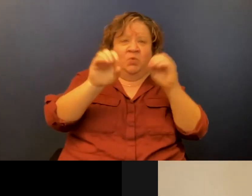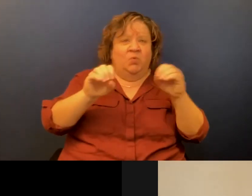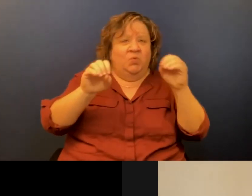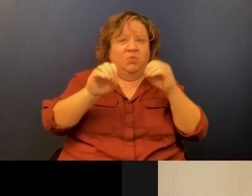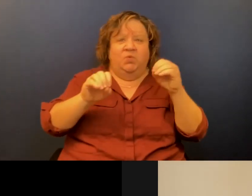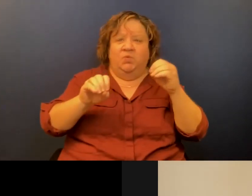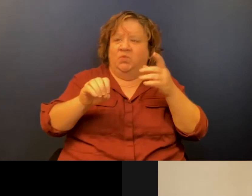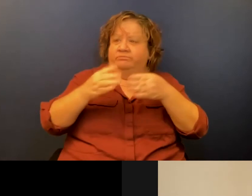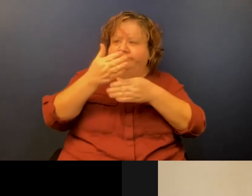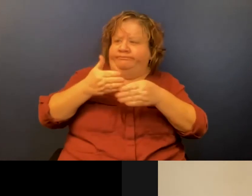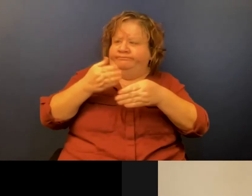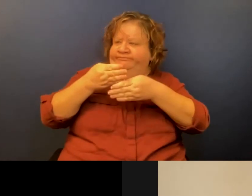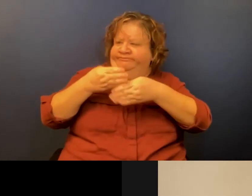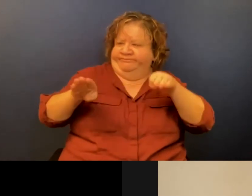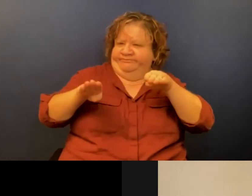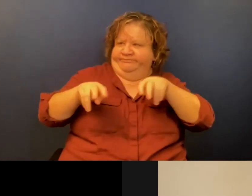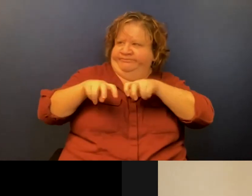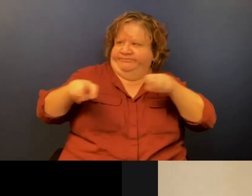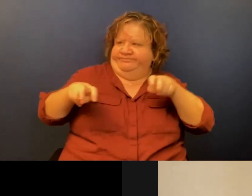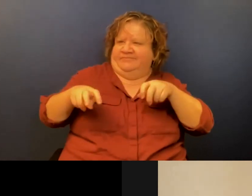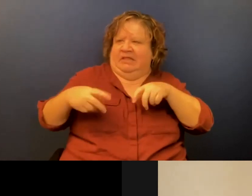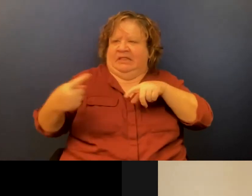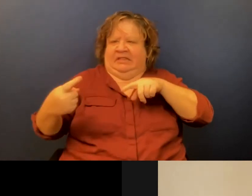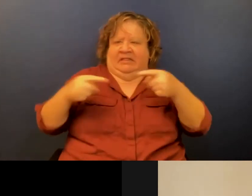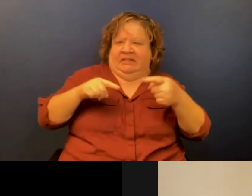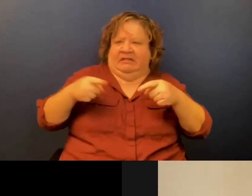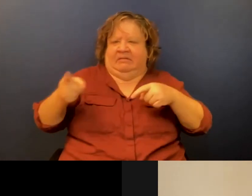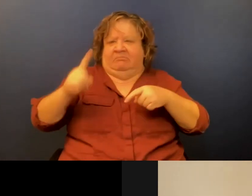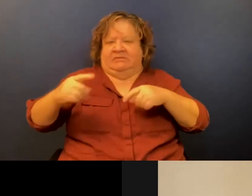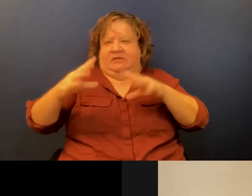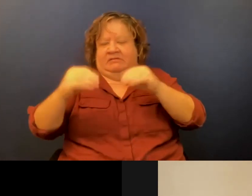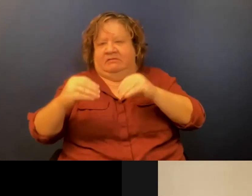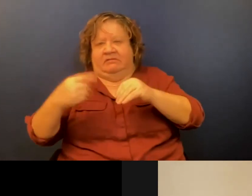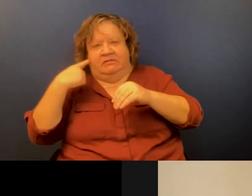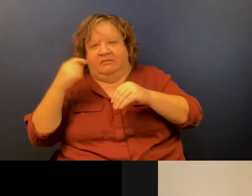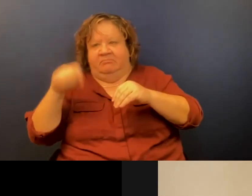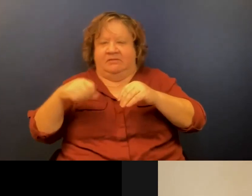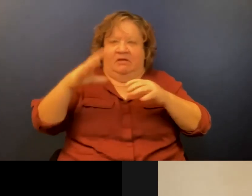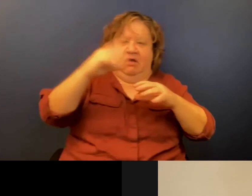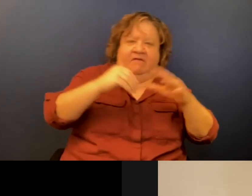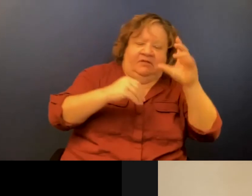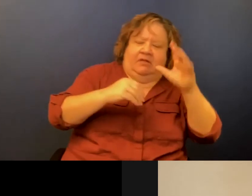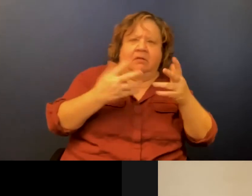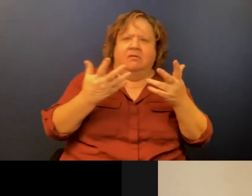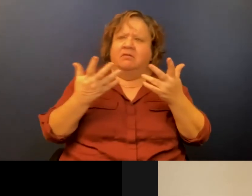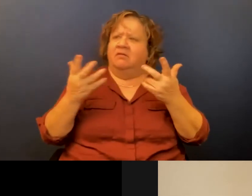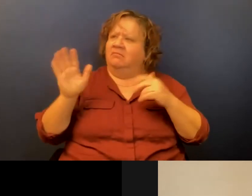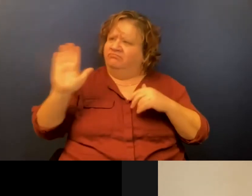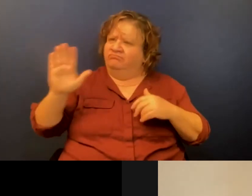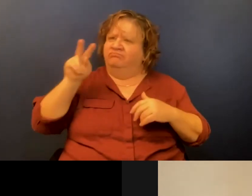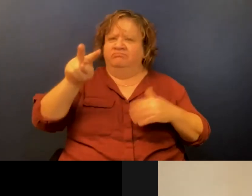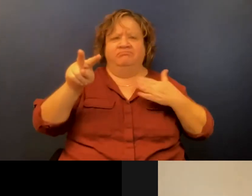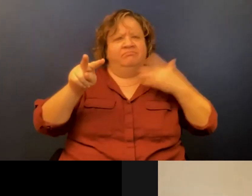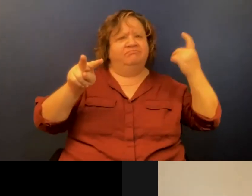that sense, this technology is pretty incredible. And like I said at the beginning